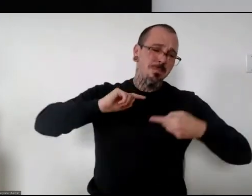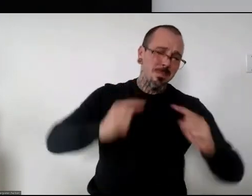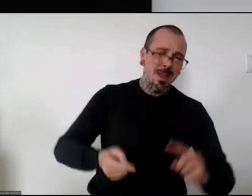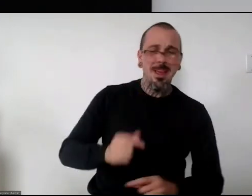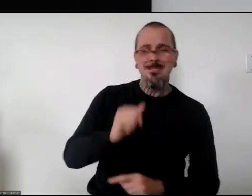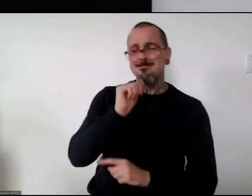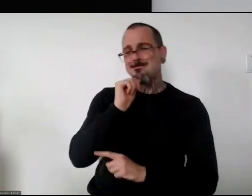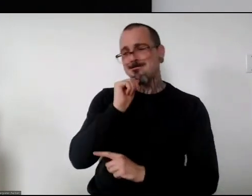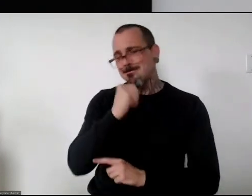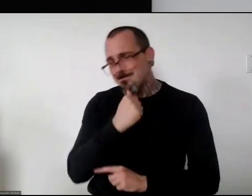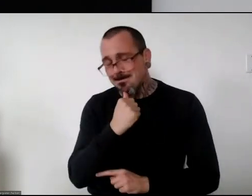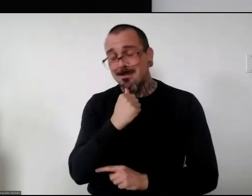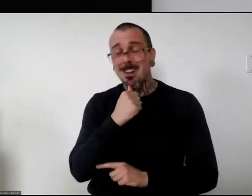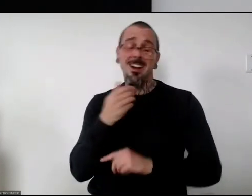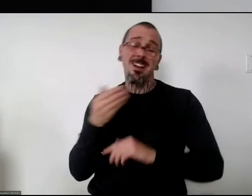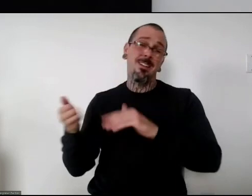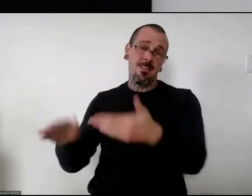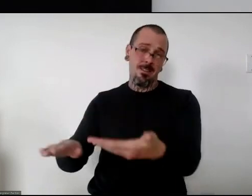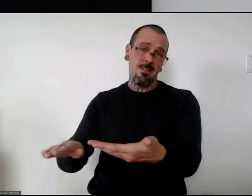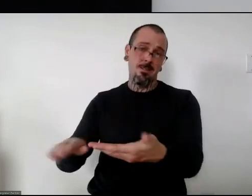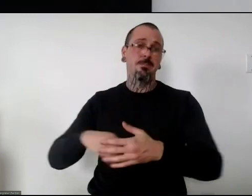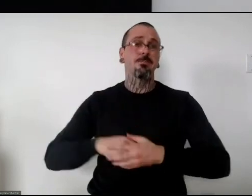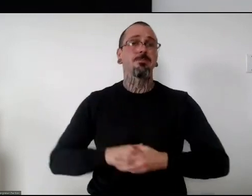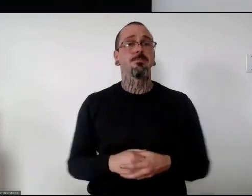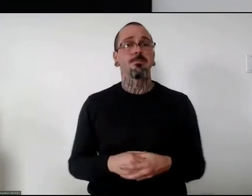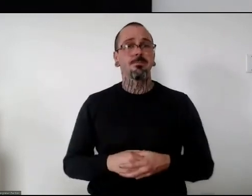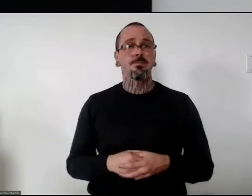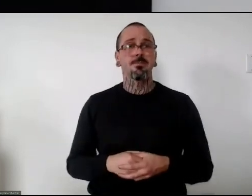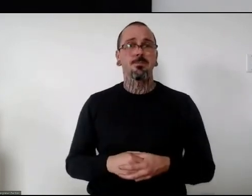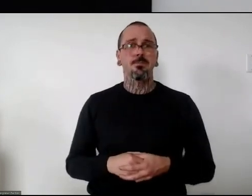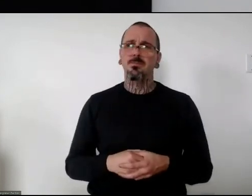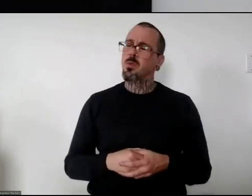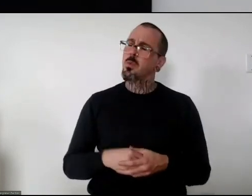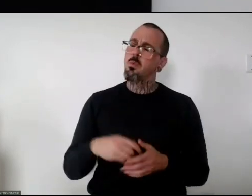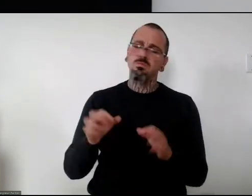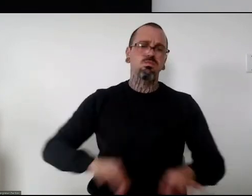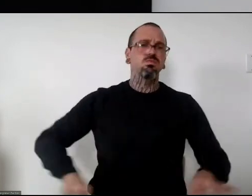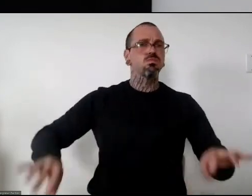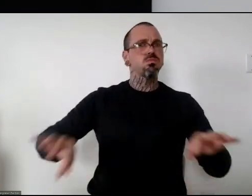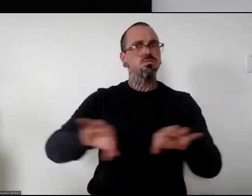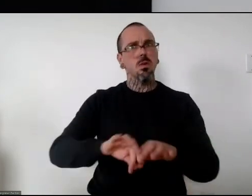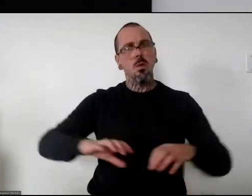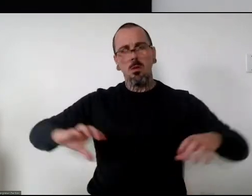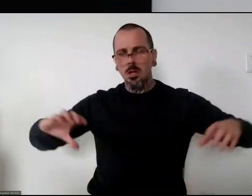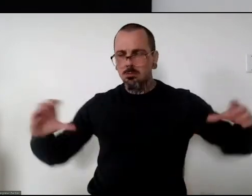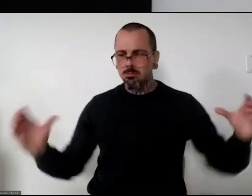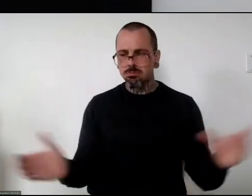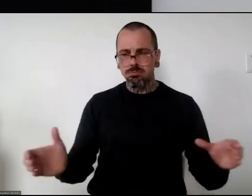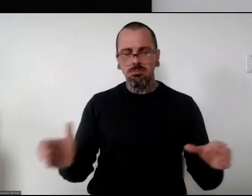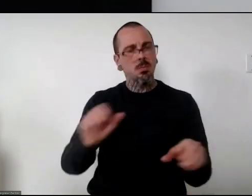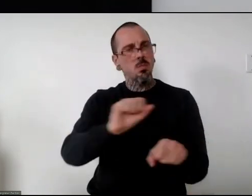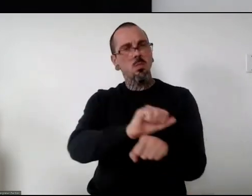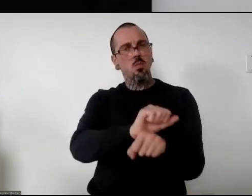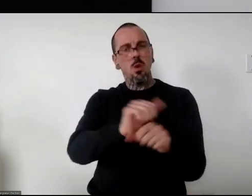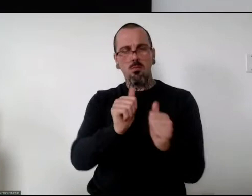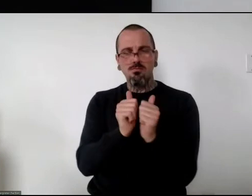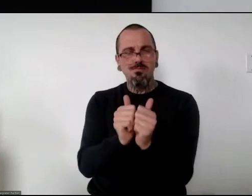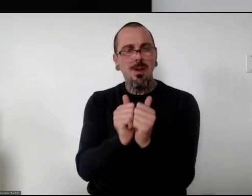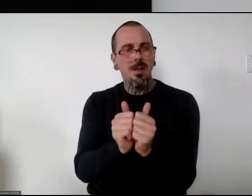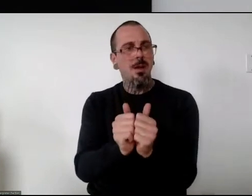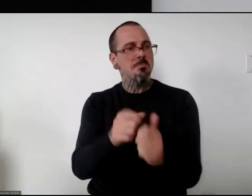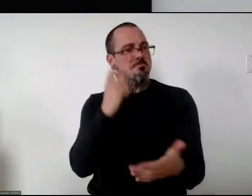that we work together to address the inequalities that perpetuate violence in our communities. And let me make it